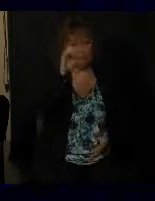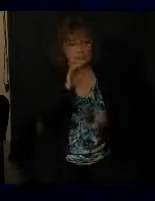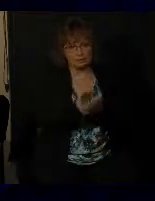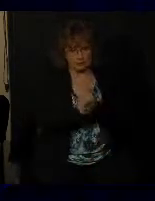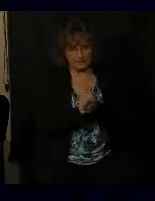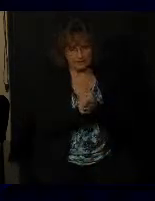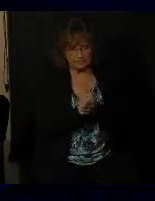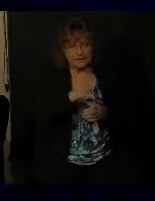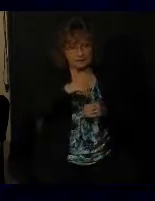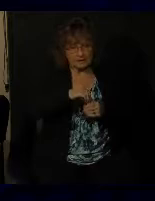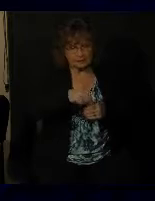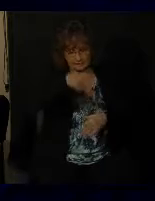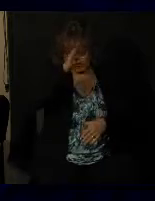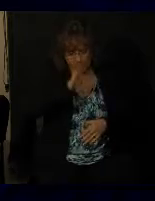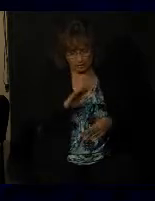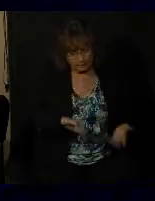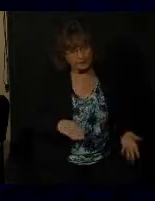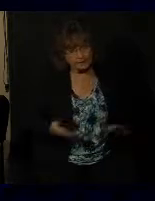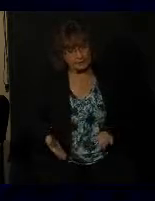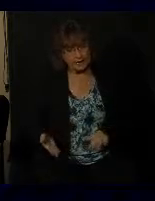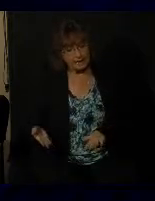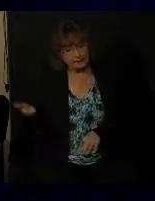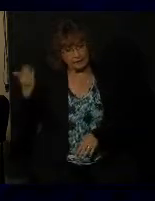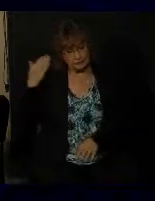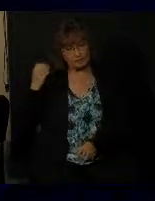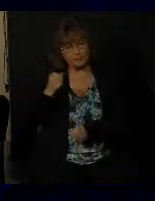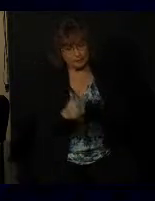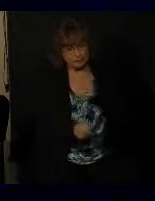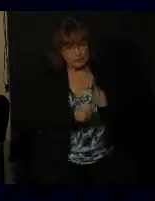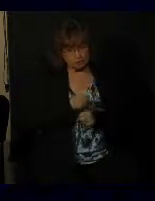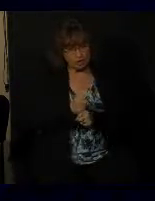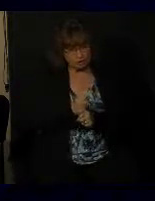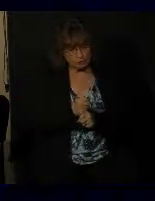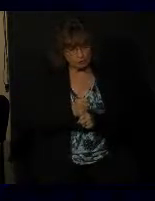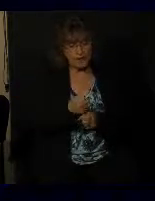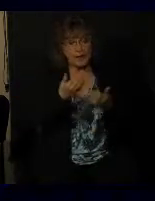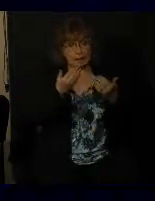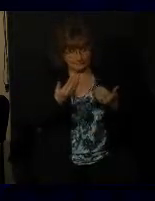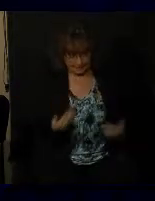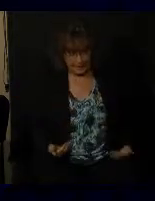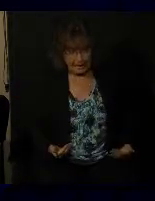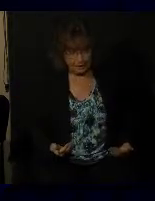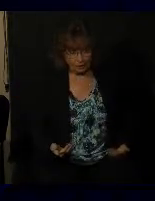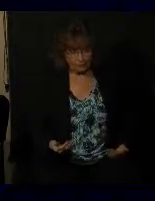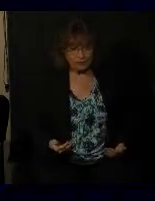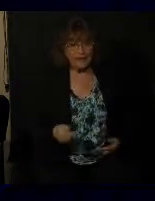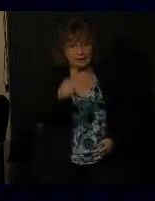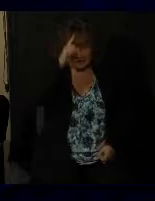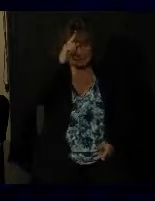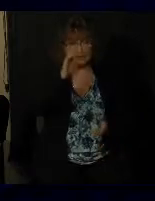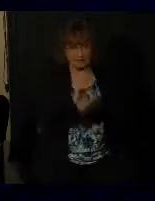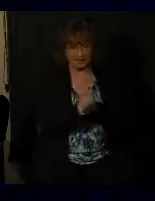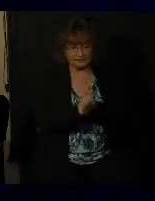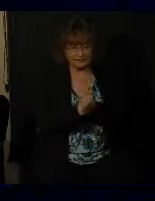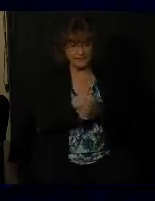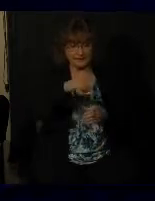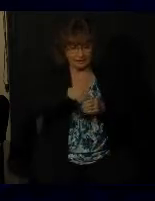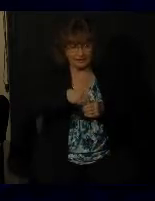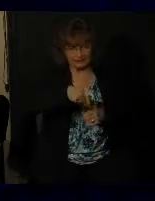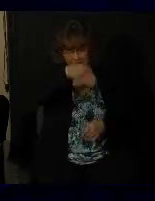languages today. Don't kid yourself. The world's reading it. As fast as they can get